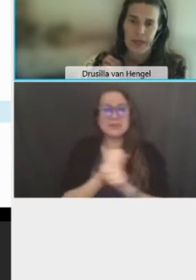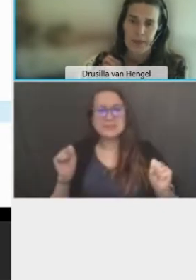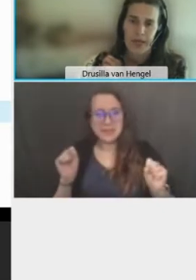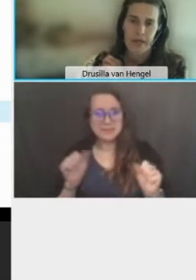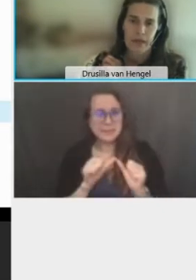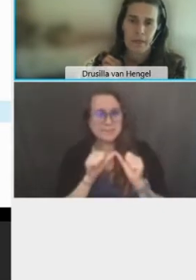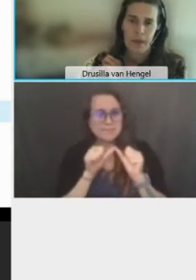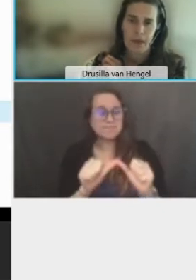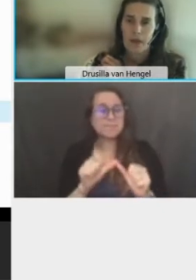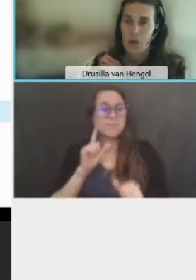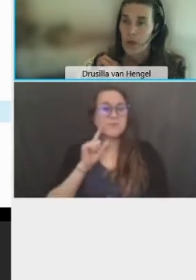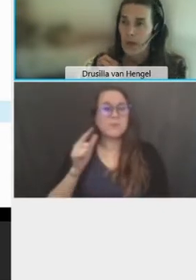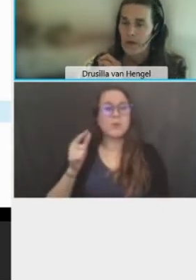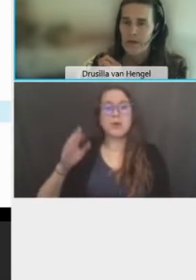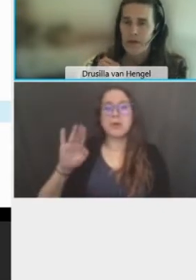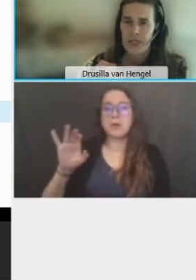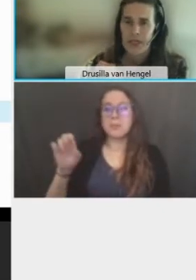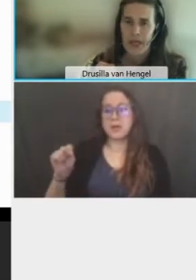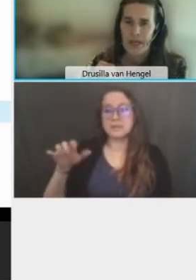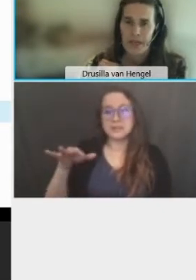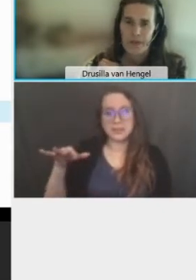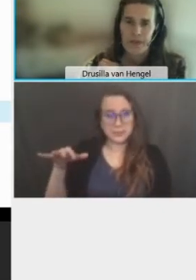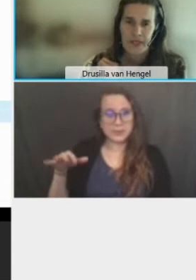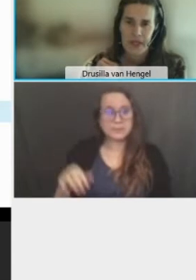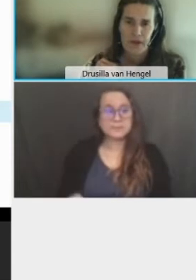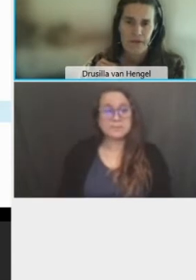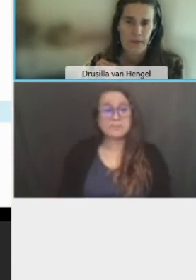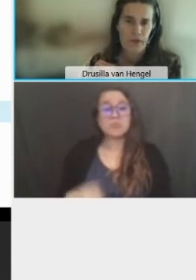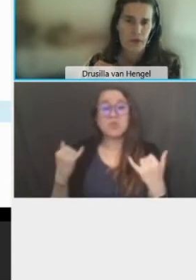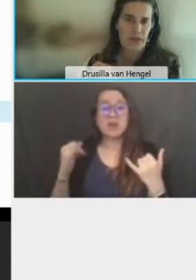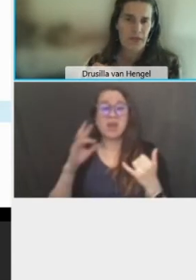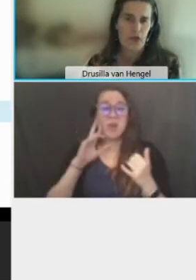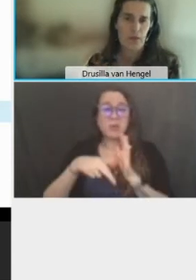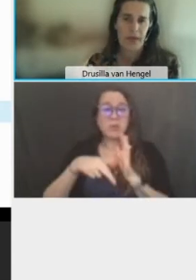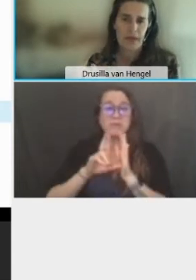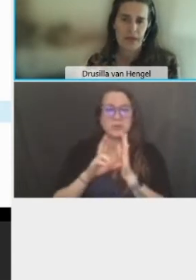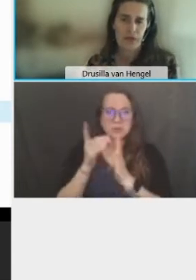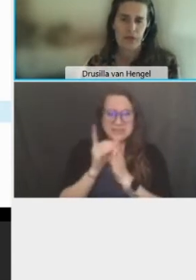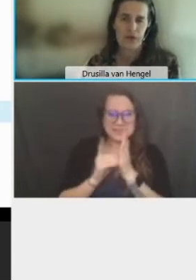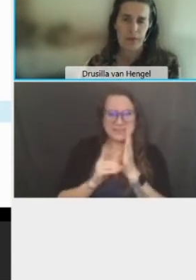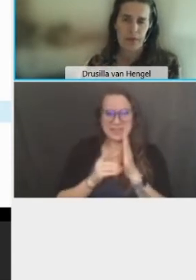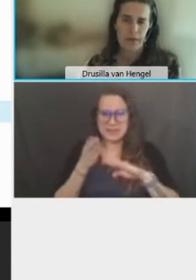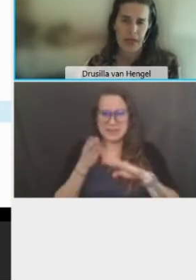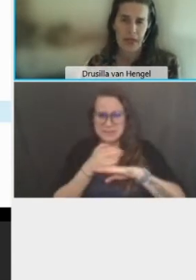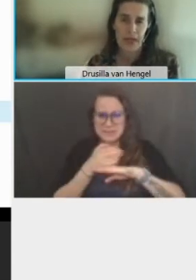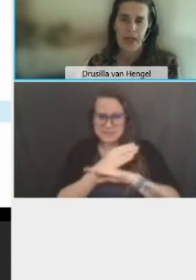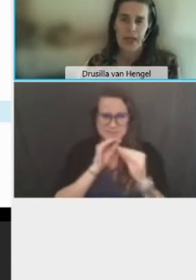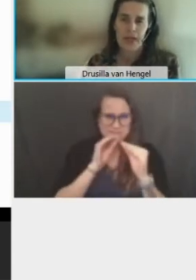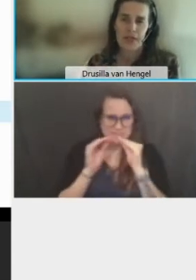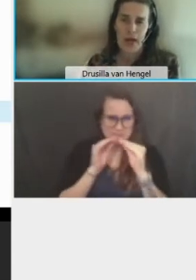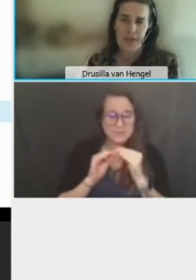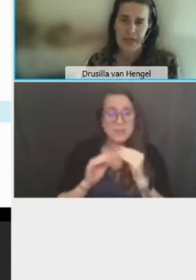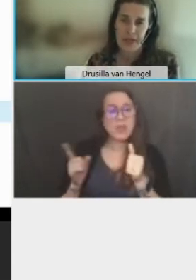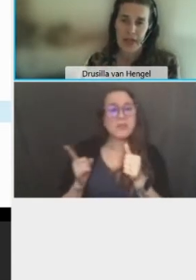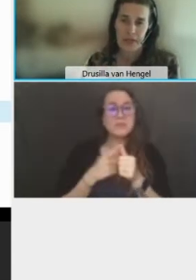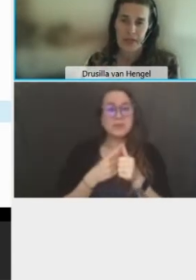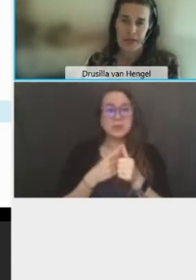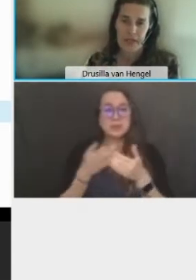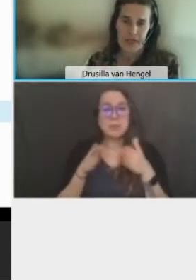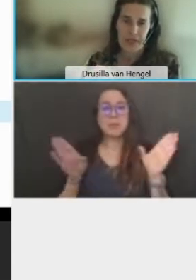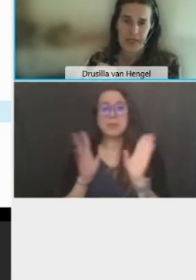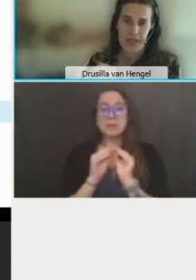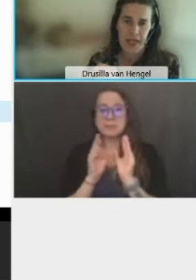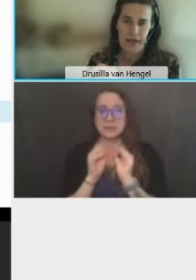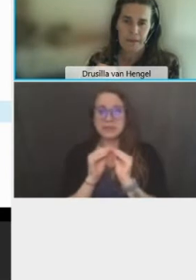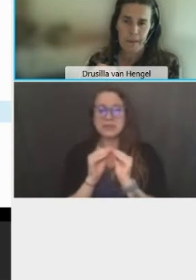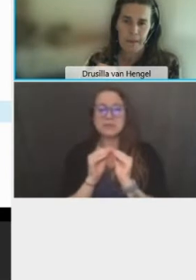bus Lay-Bys. We want to review tonight some of the design refinements we've considered based on the first public meeting and describe the key elements